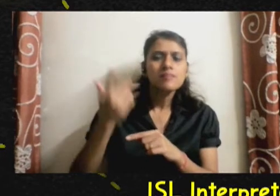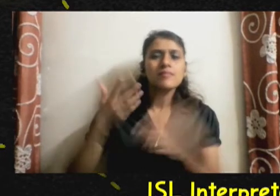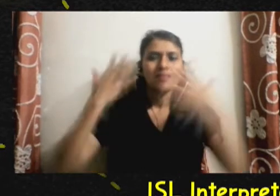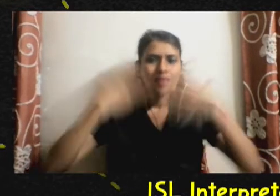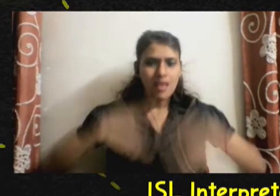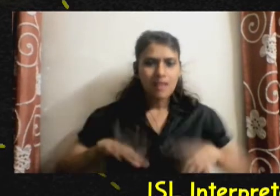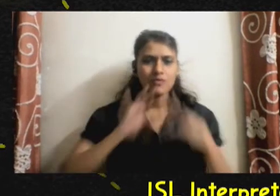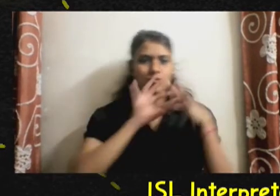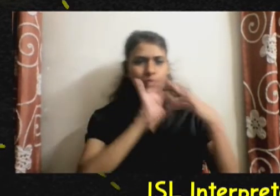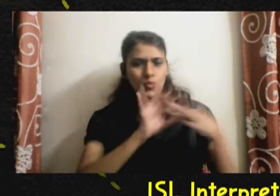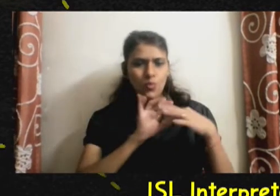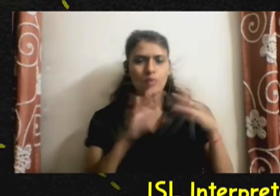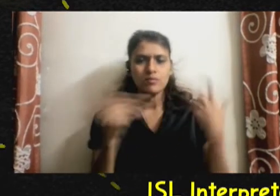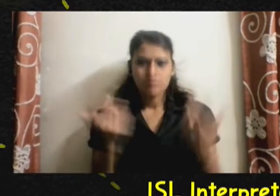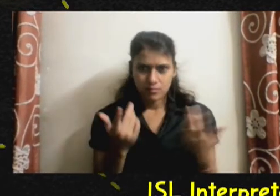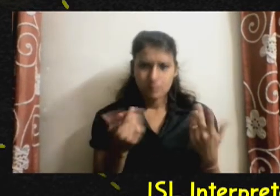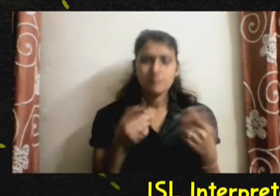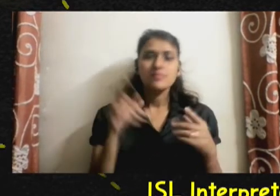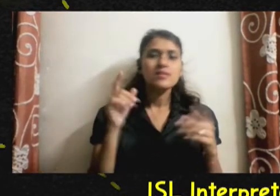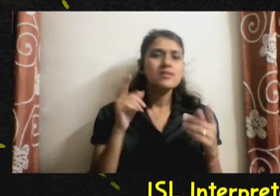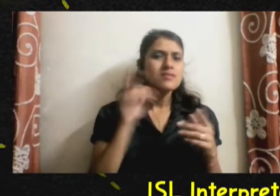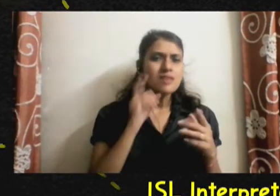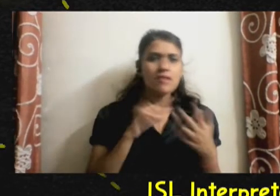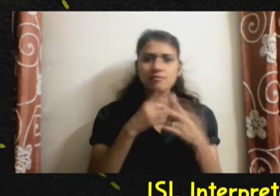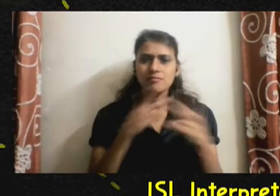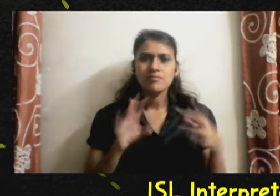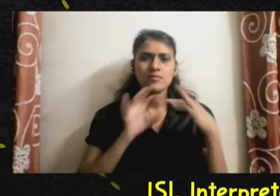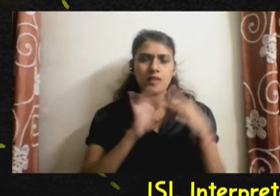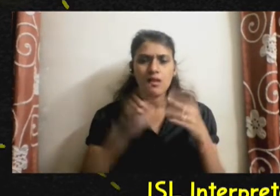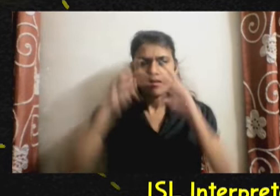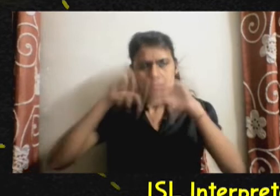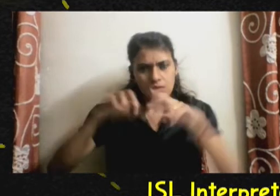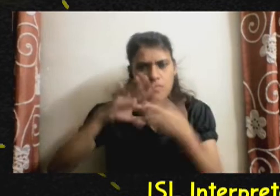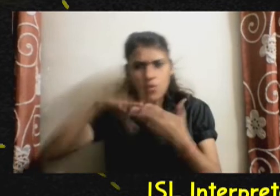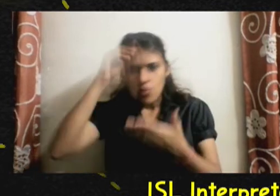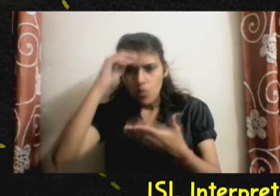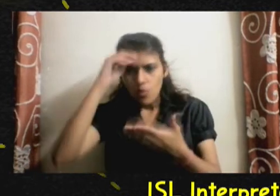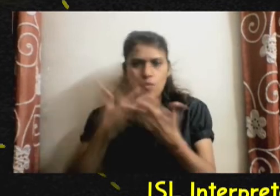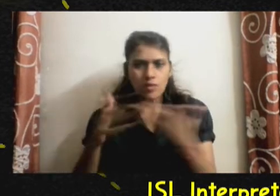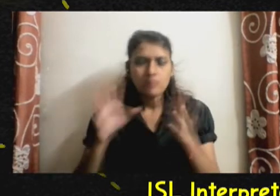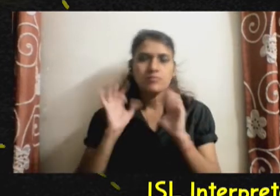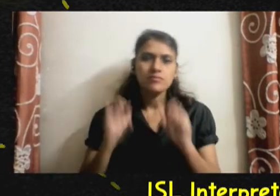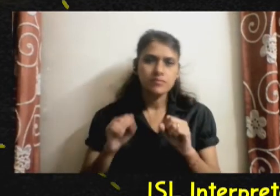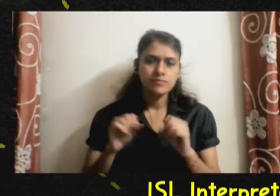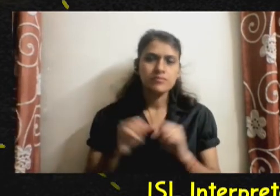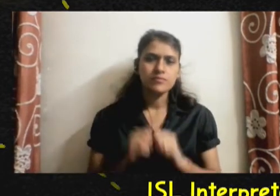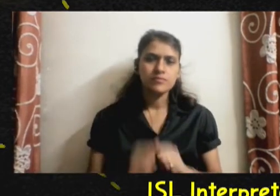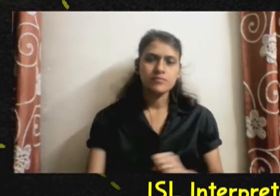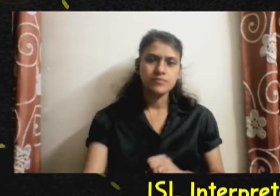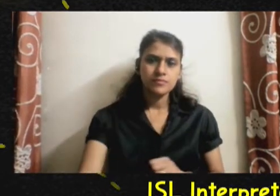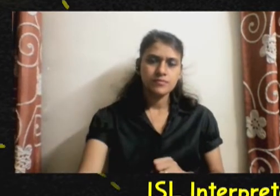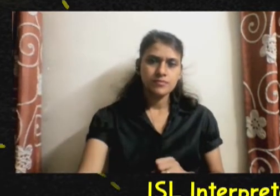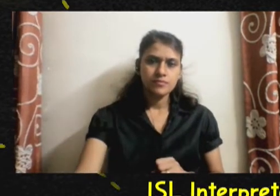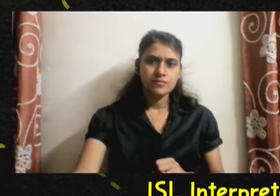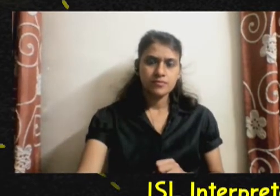of explored. So again, kind of bridging that gap between making sure that the internet is the space where people are